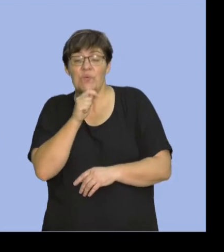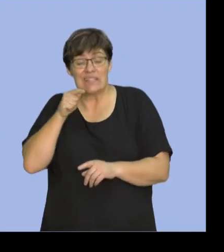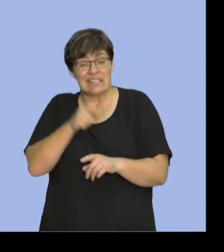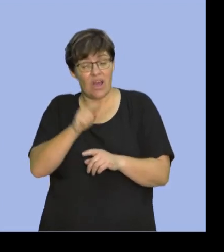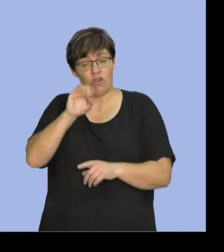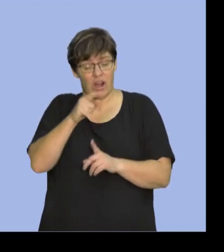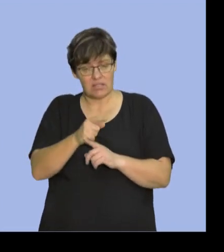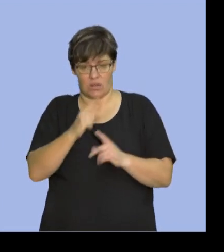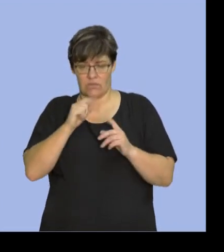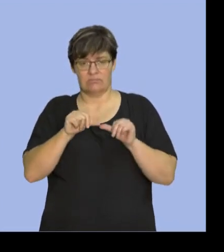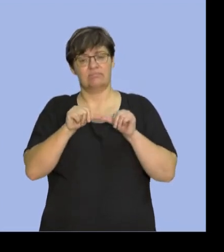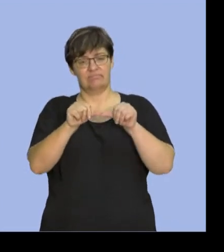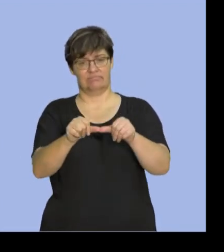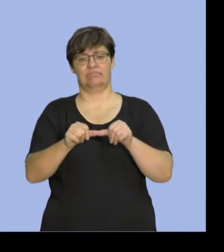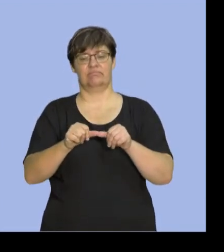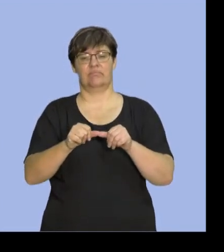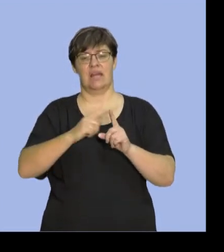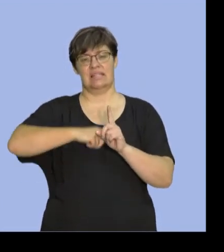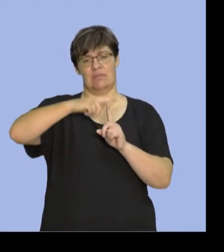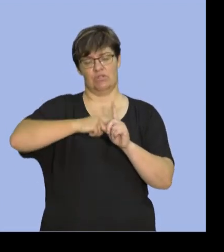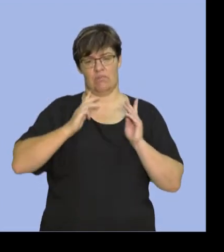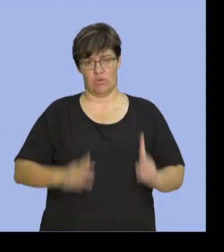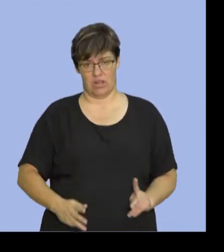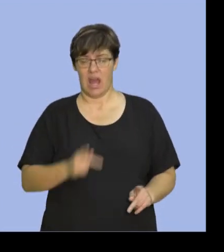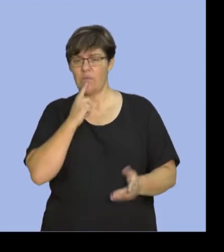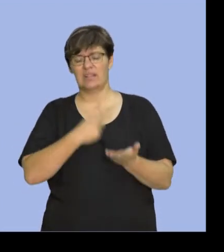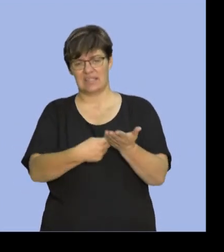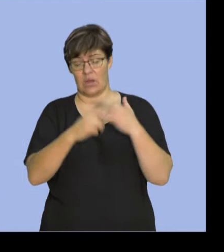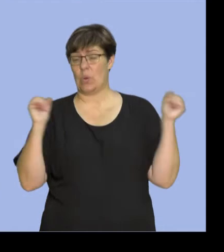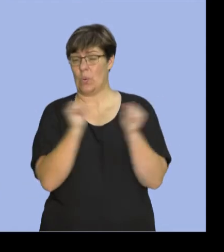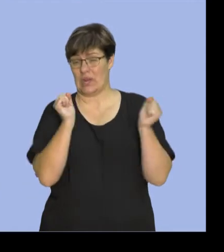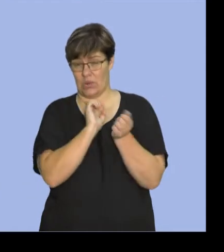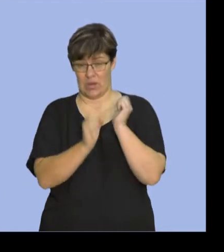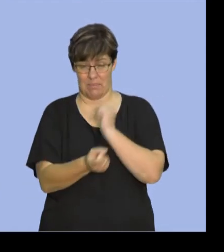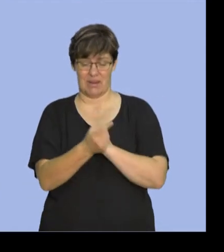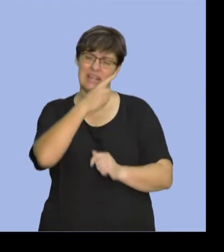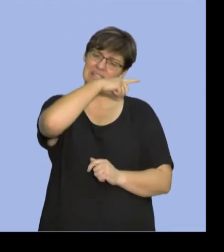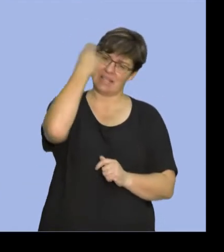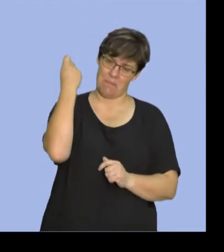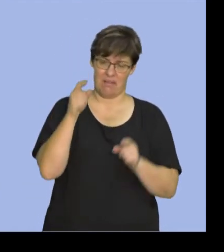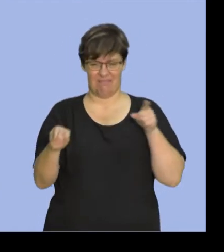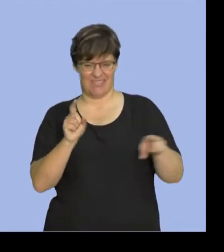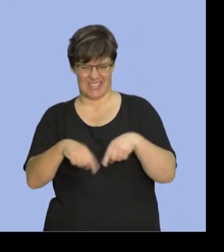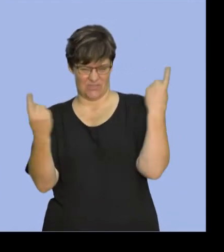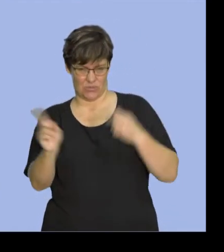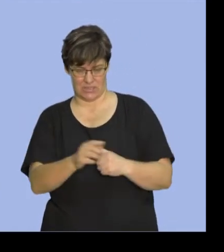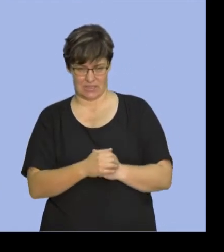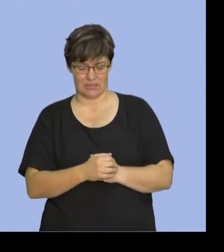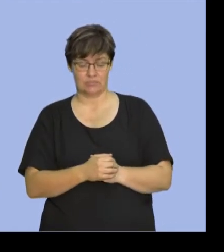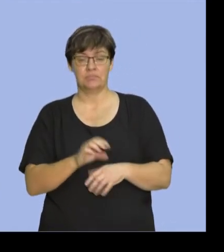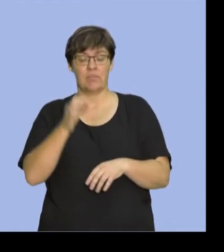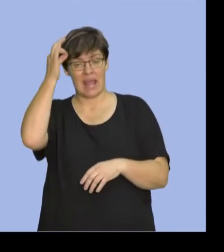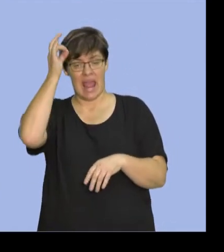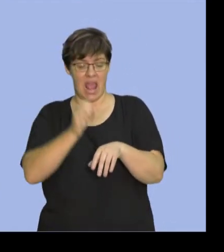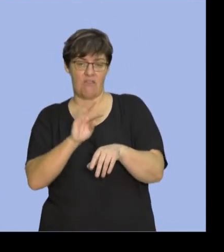maintain body temperature. And I'll talk about what happens on a winter day and a summer day in a bit. But the hair follicles have